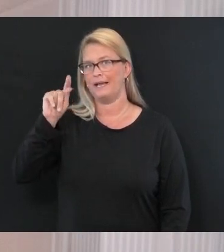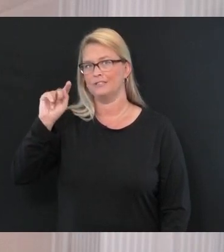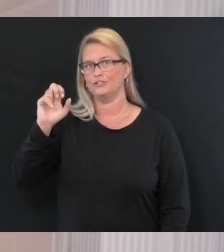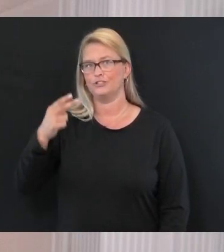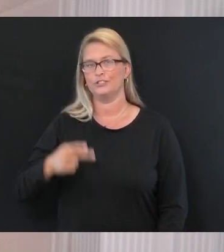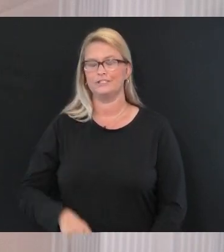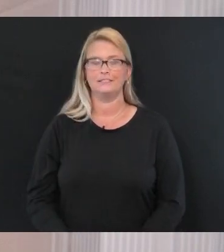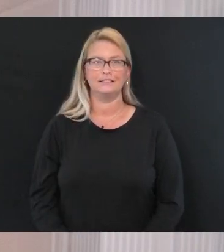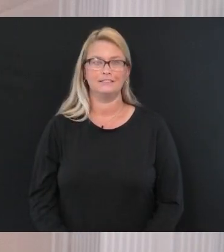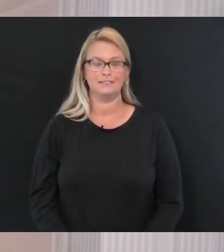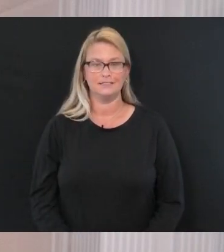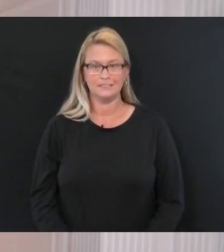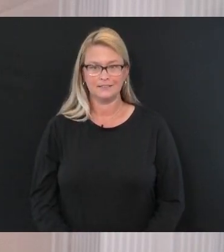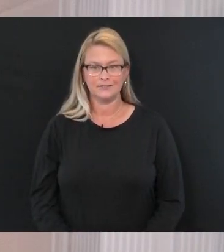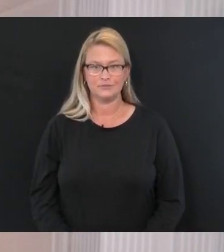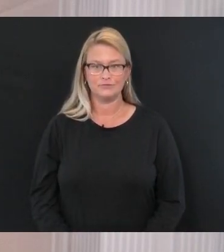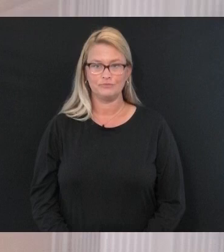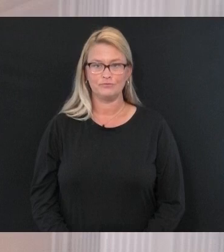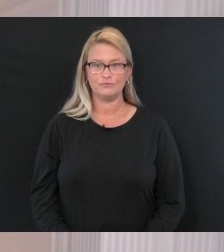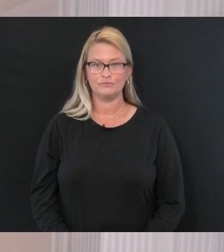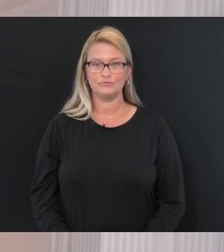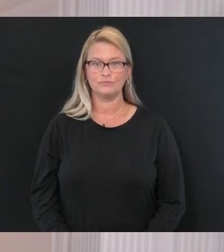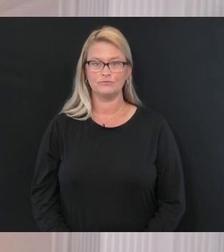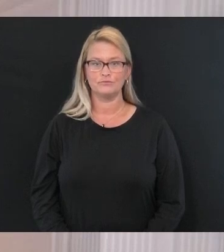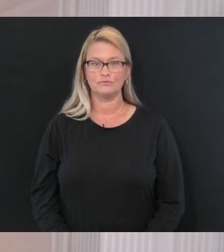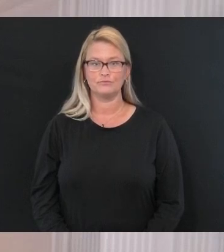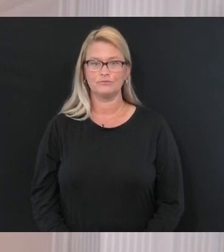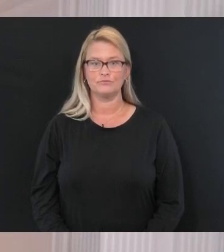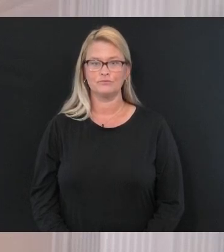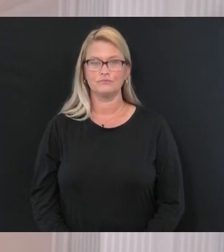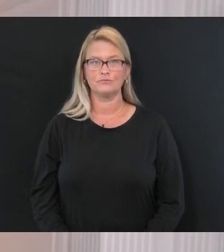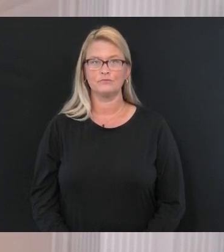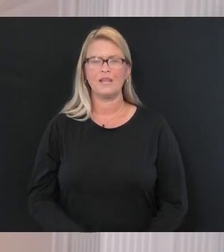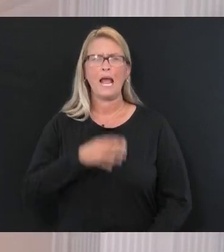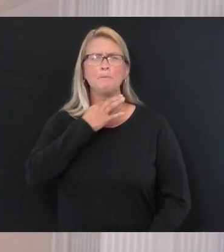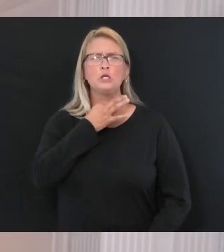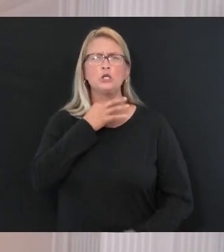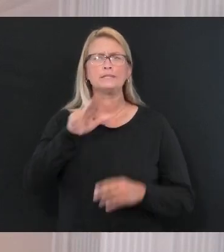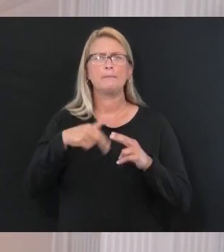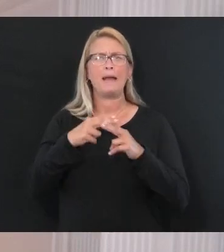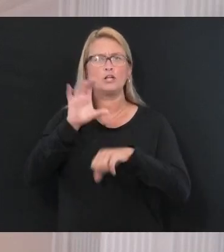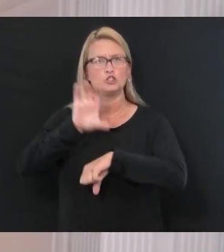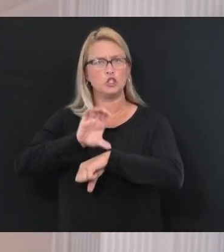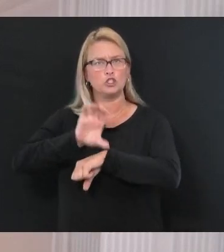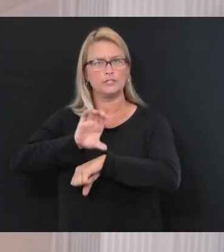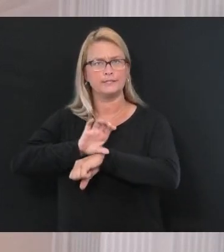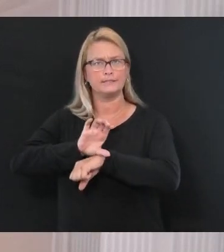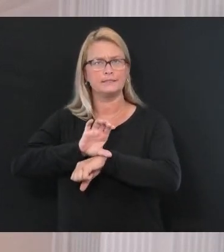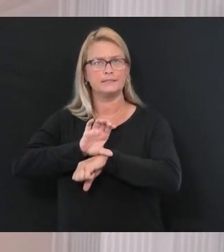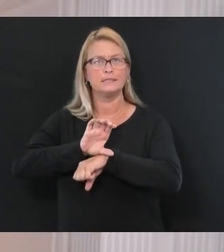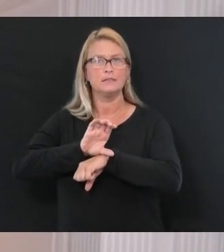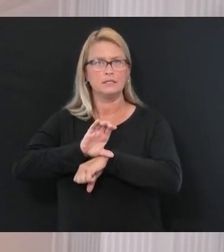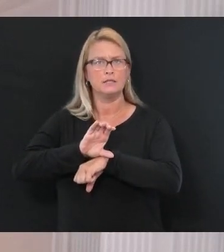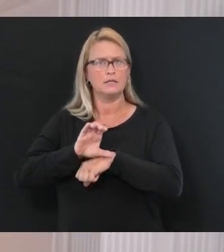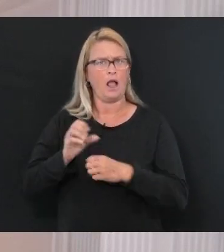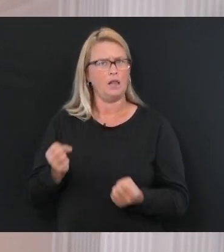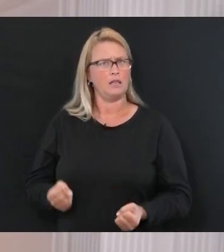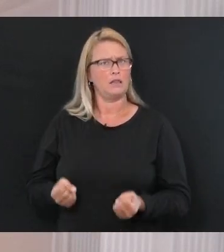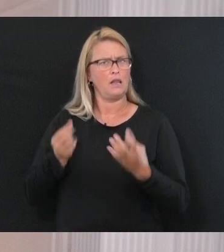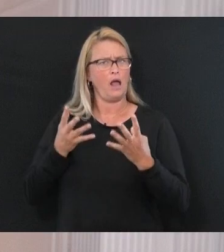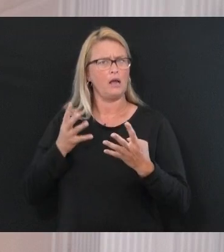Hi, everyone. It's Taylor with the Herald-Dispatch. I have a question about churches. We had a lot of people